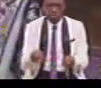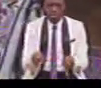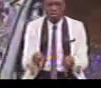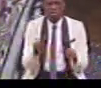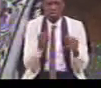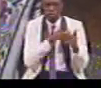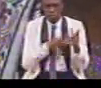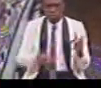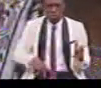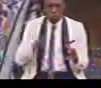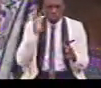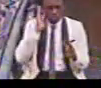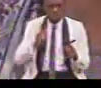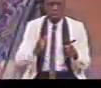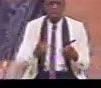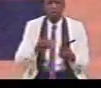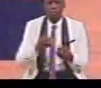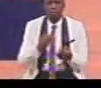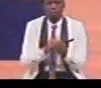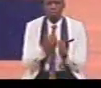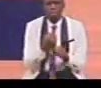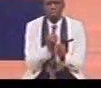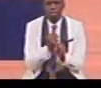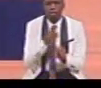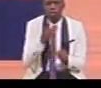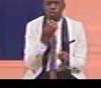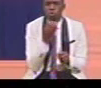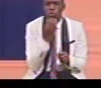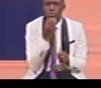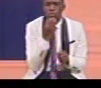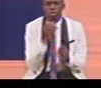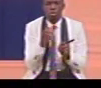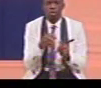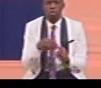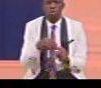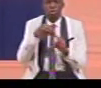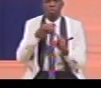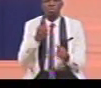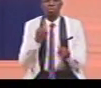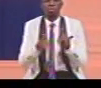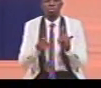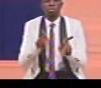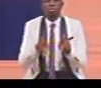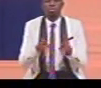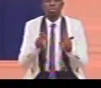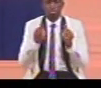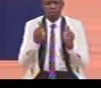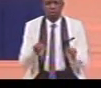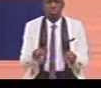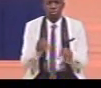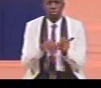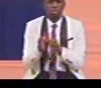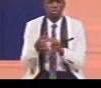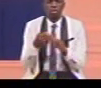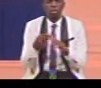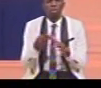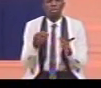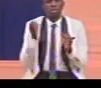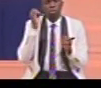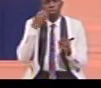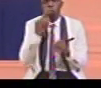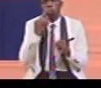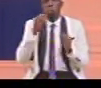Who gave himself for us, that he might redeem us from all iniquity and purify unto himself